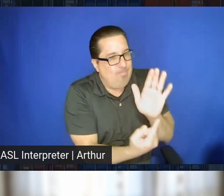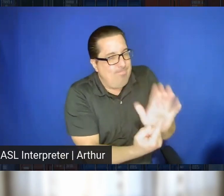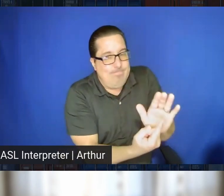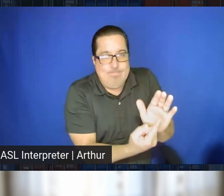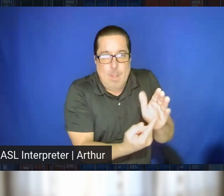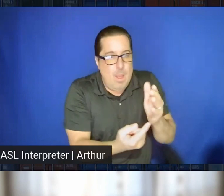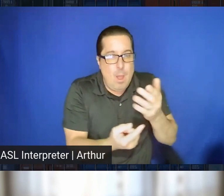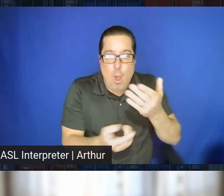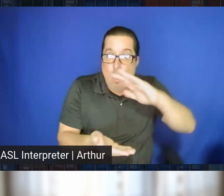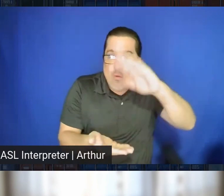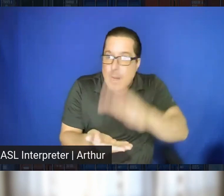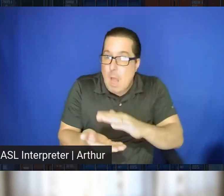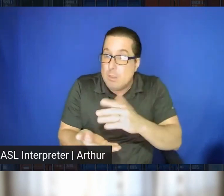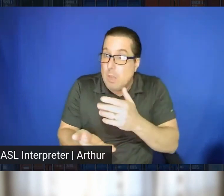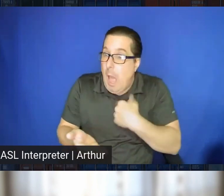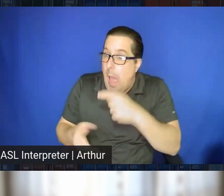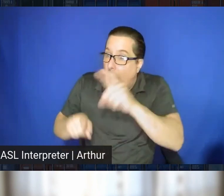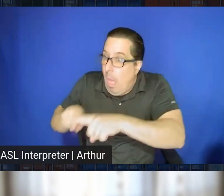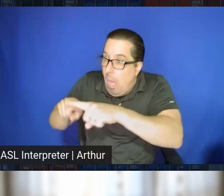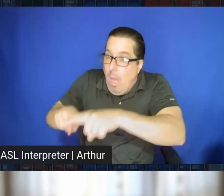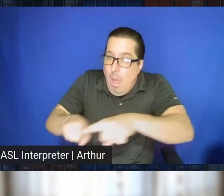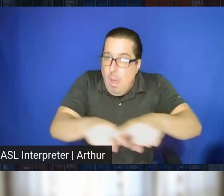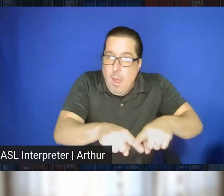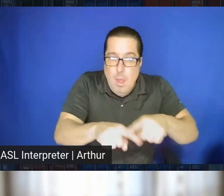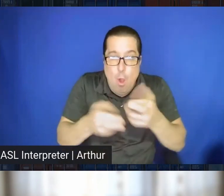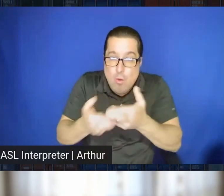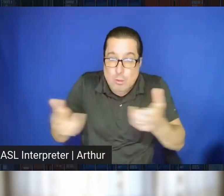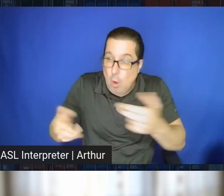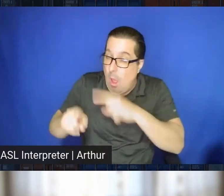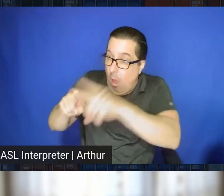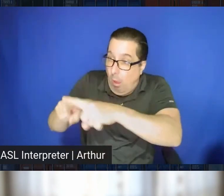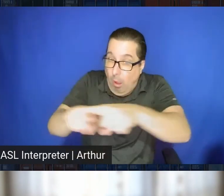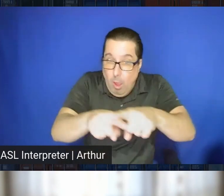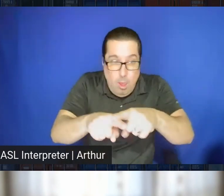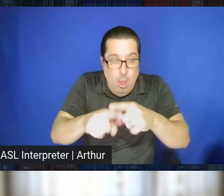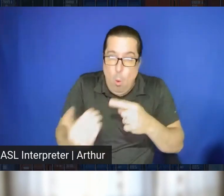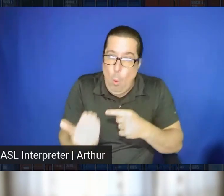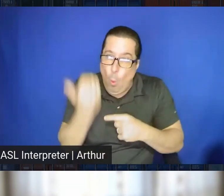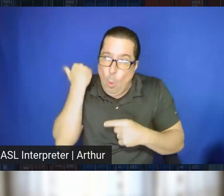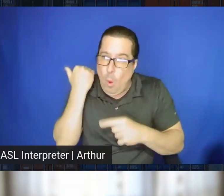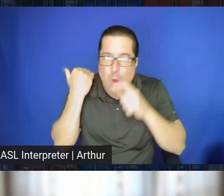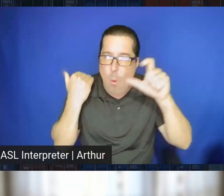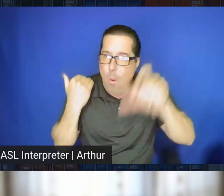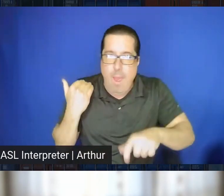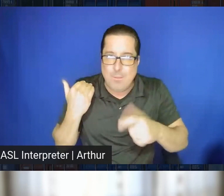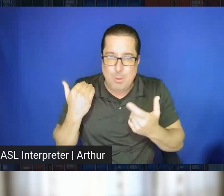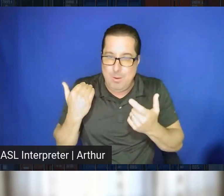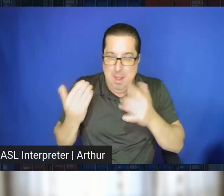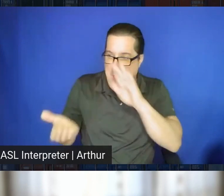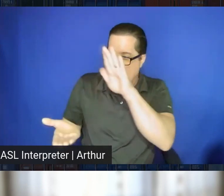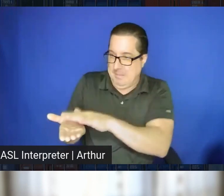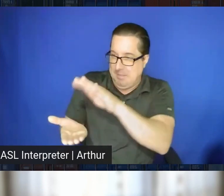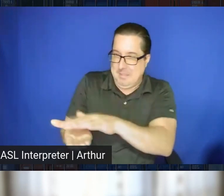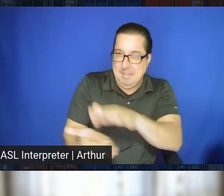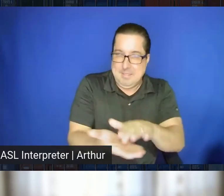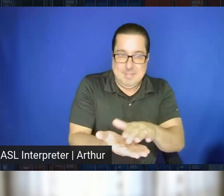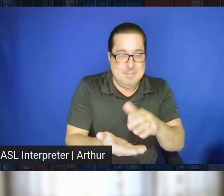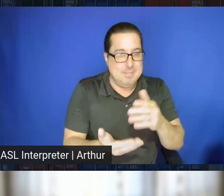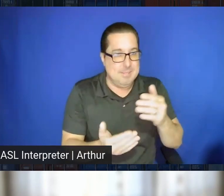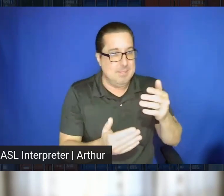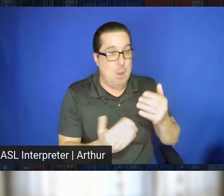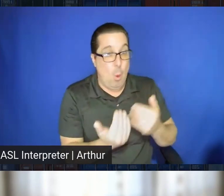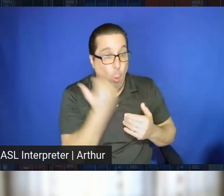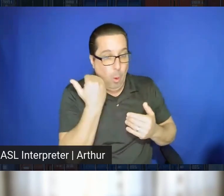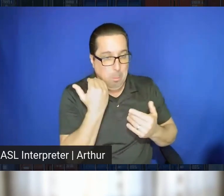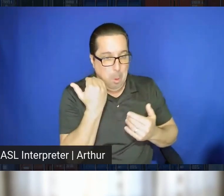number of resources you need? Does that mean that it's essentially a greener way of running software? And I don't want to kind of overstate